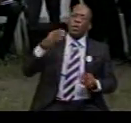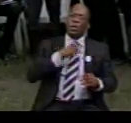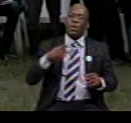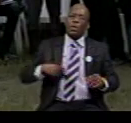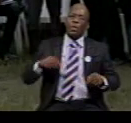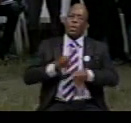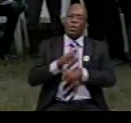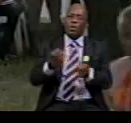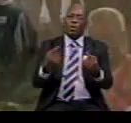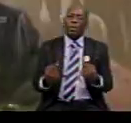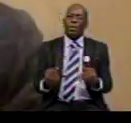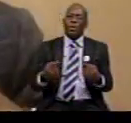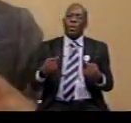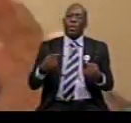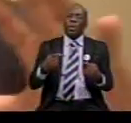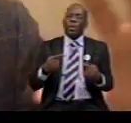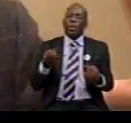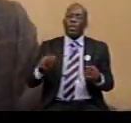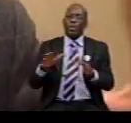says,